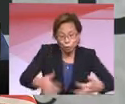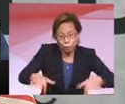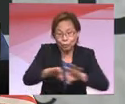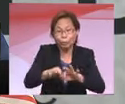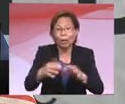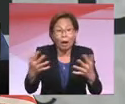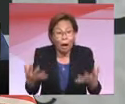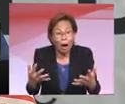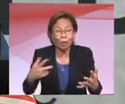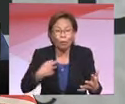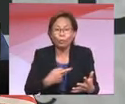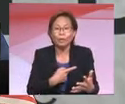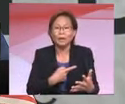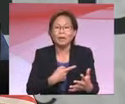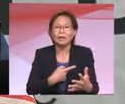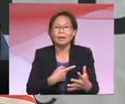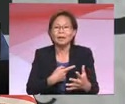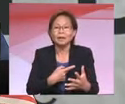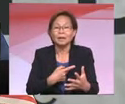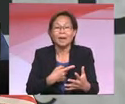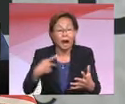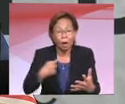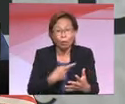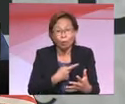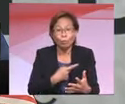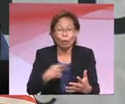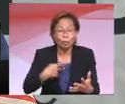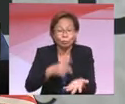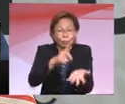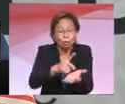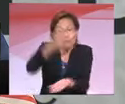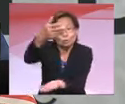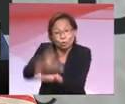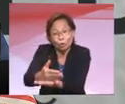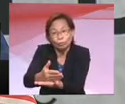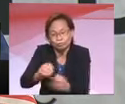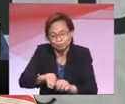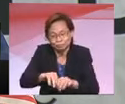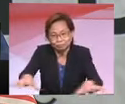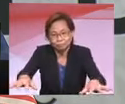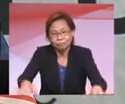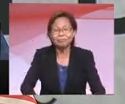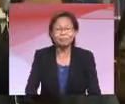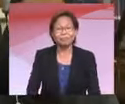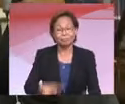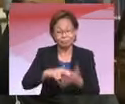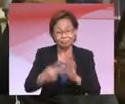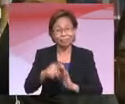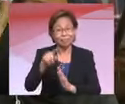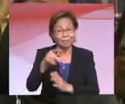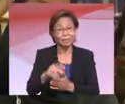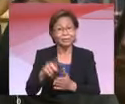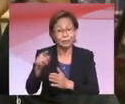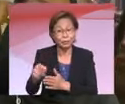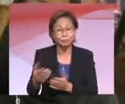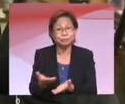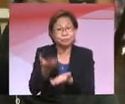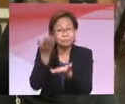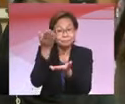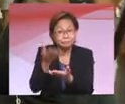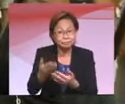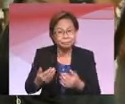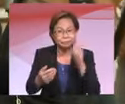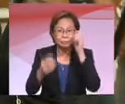public health intervention to contain the infection. It's more important. Yeah, so you have suggested to prolong the